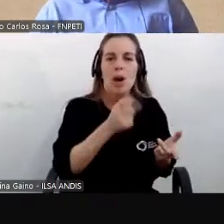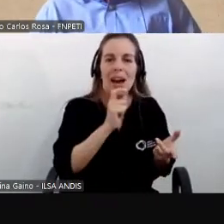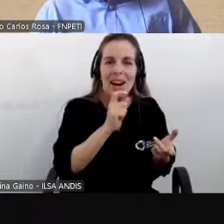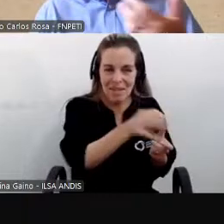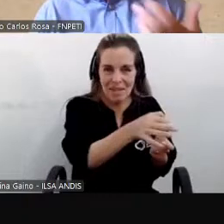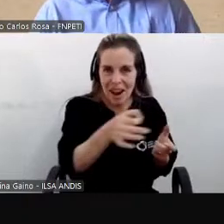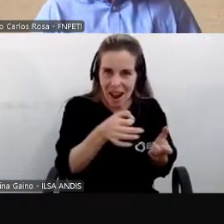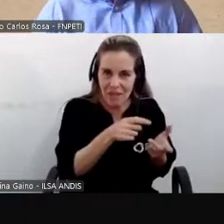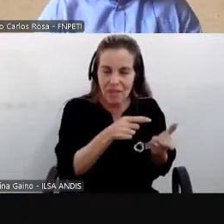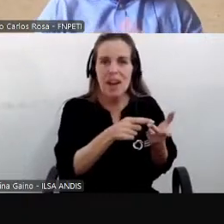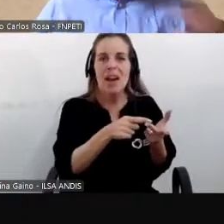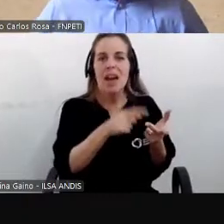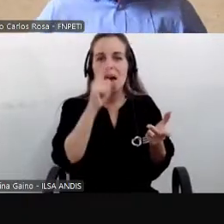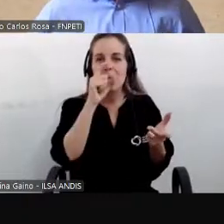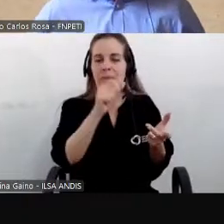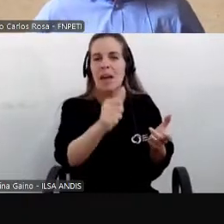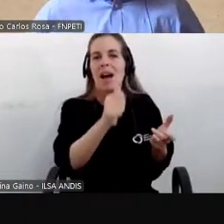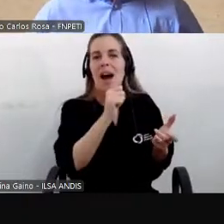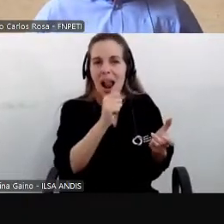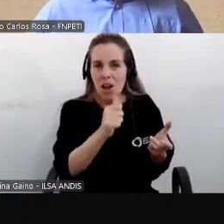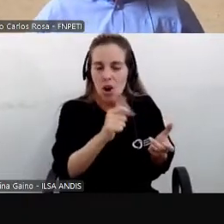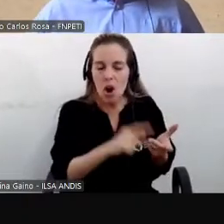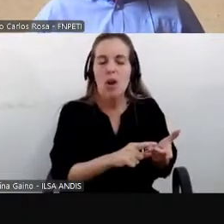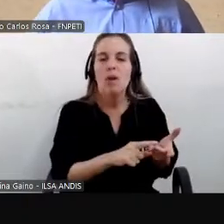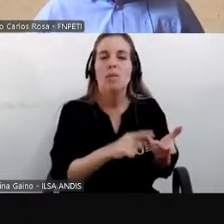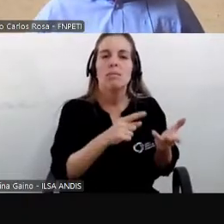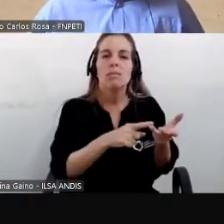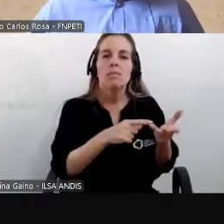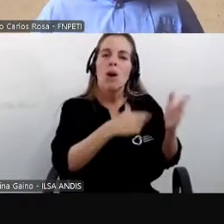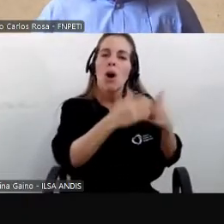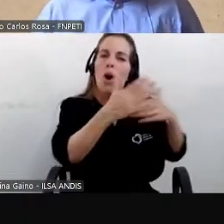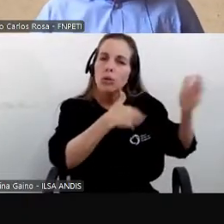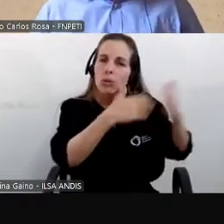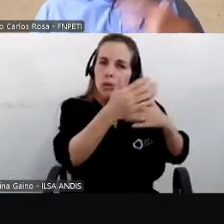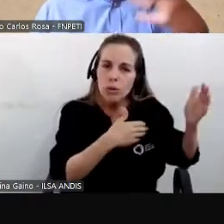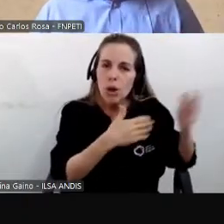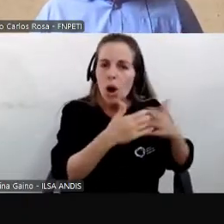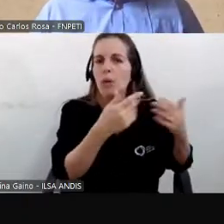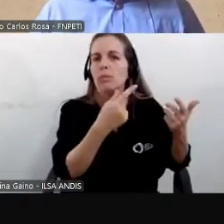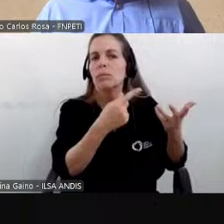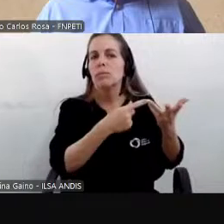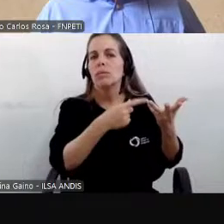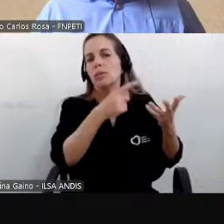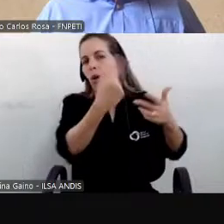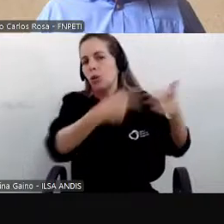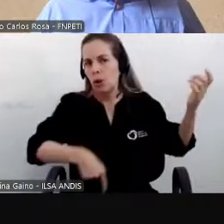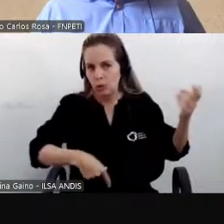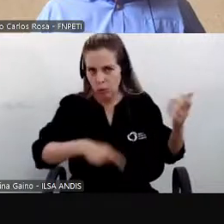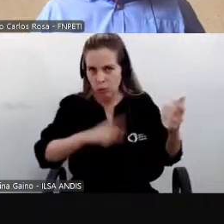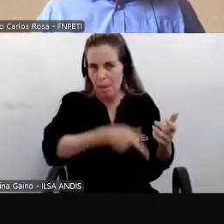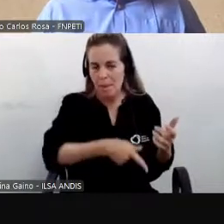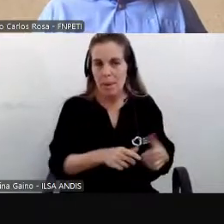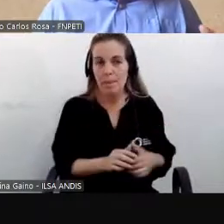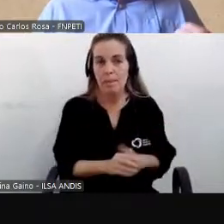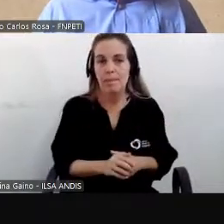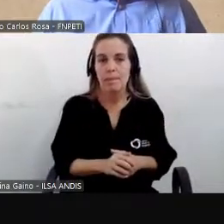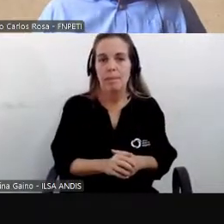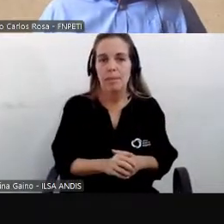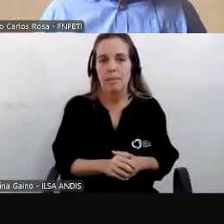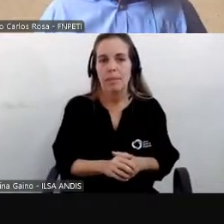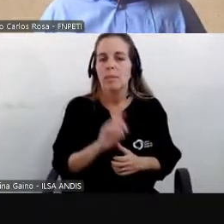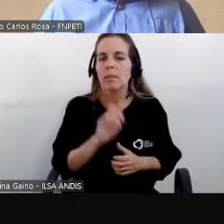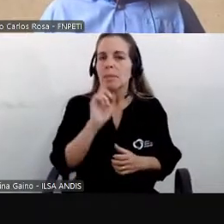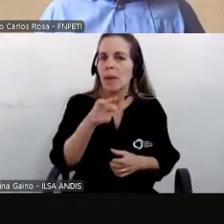sugarcane, forestry, coffee, manufacturing of alcohol, that is a byproduct of sugarcane,